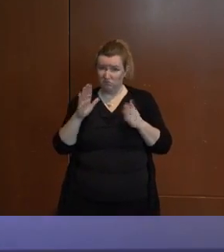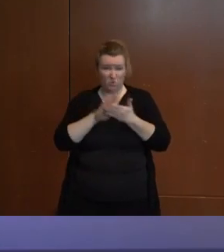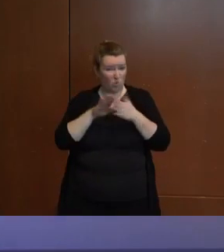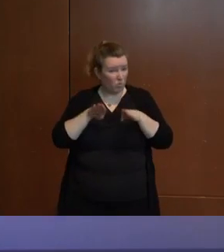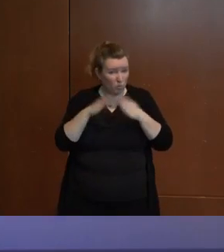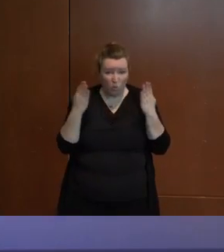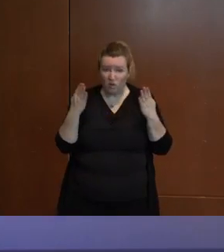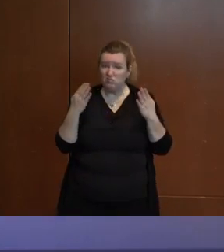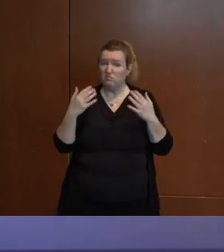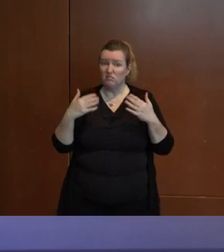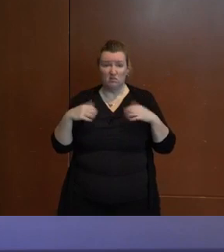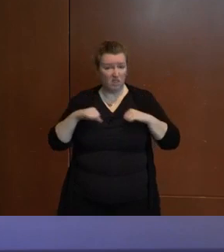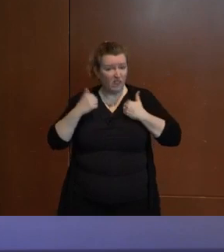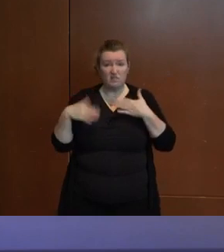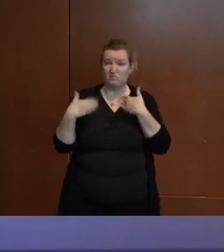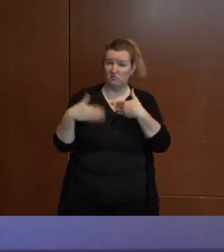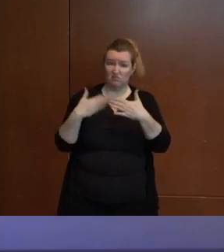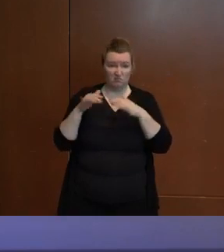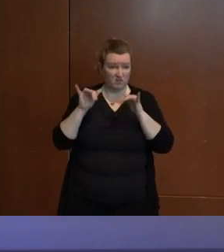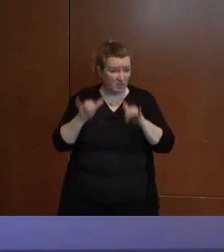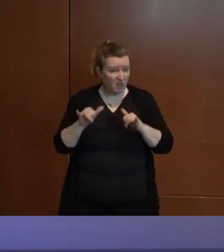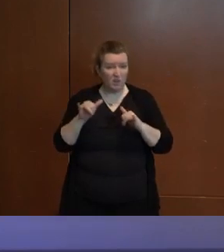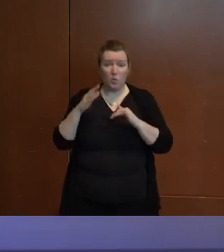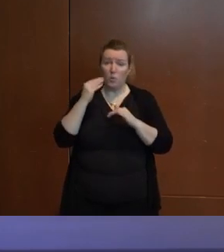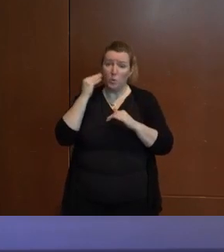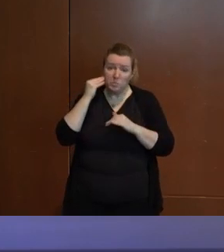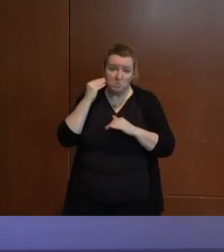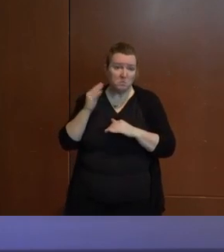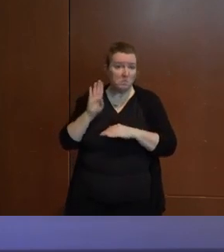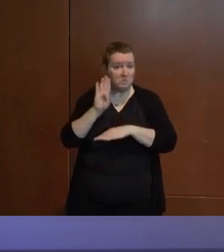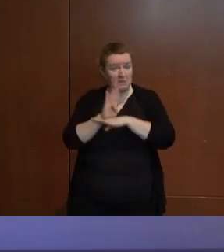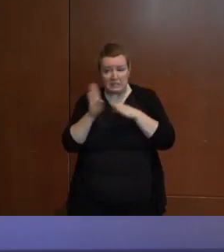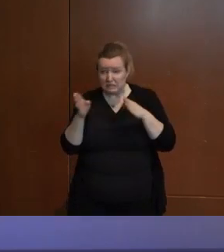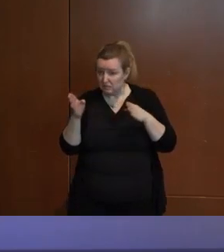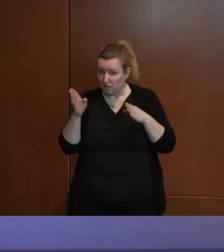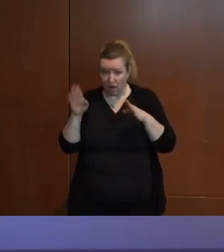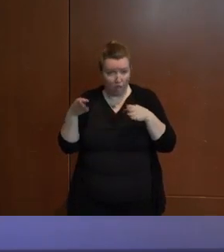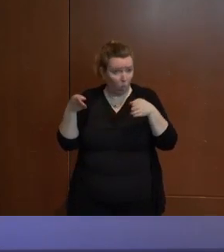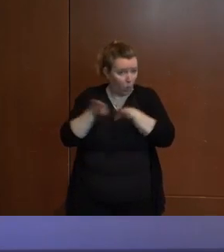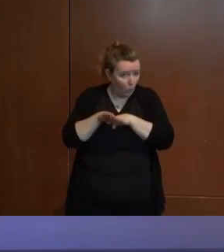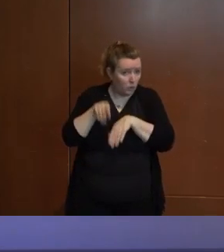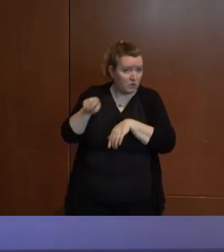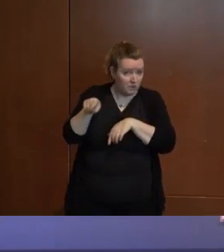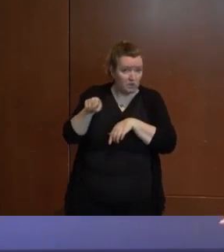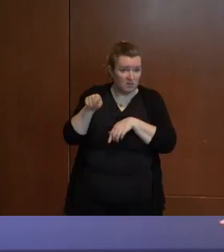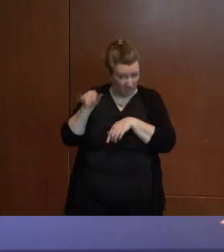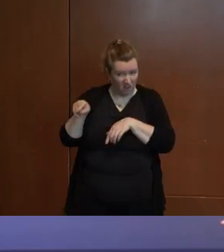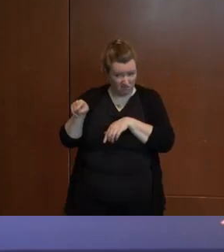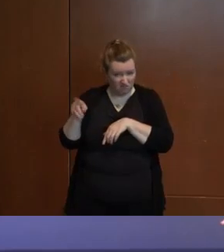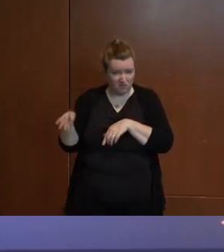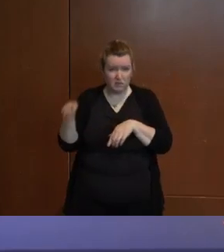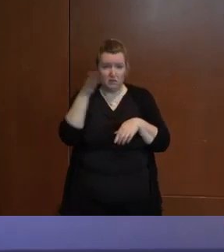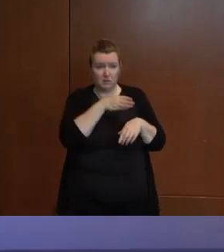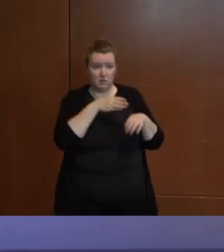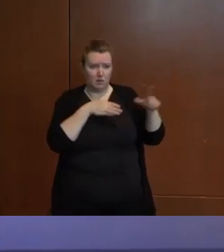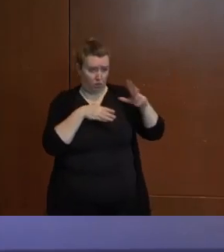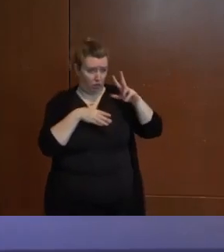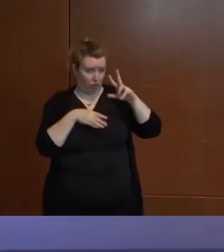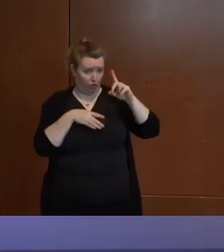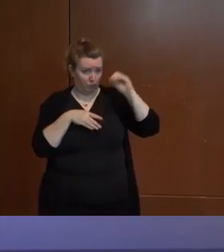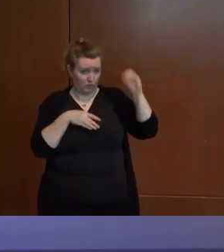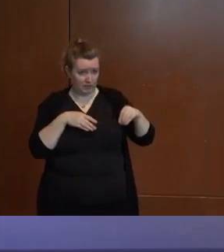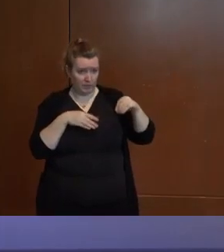higher number? To get a sense of how we're complying. Yep. Yeah. May I say this as a non-medical, non-health expert? Remember a couple of things, and we should have said